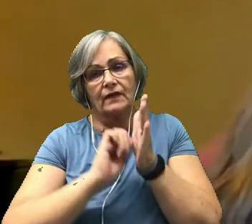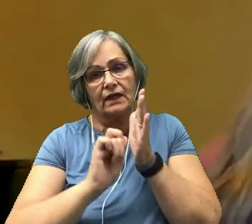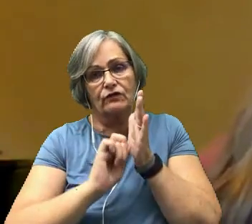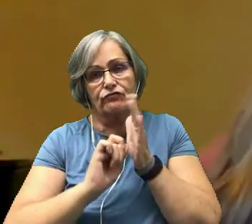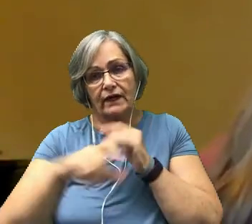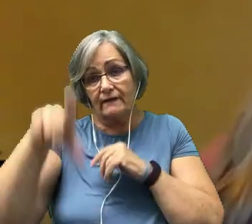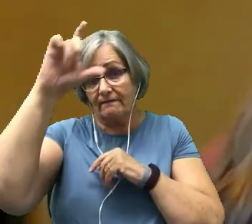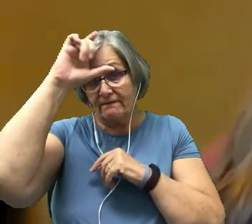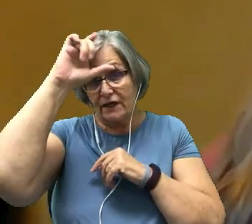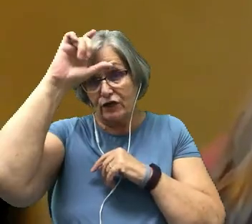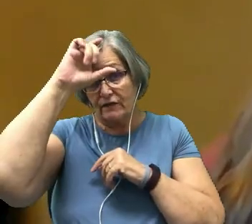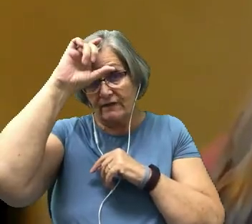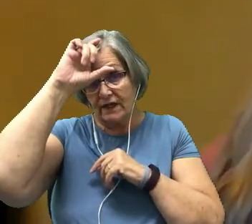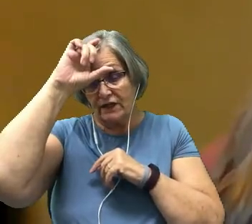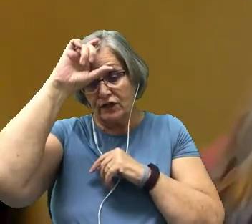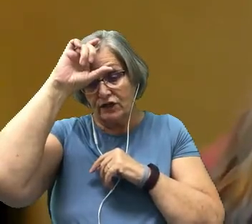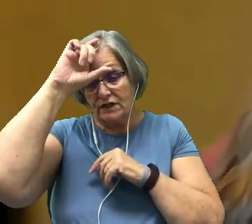firefighters